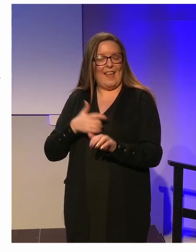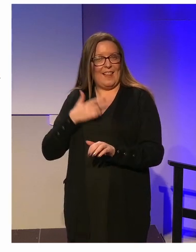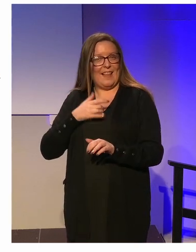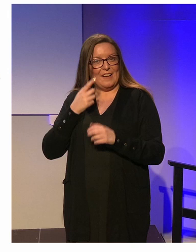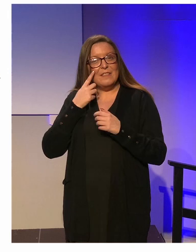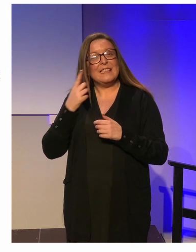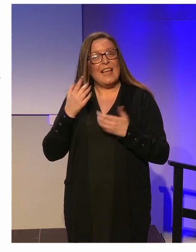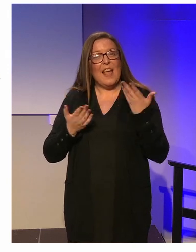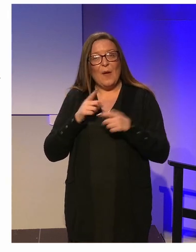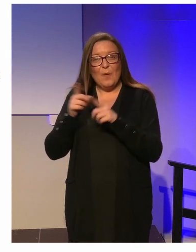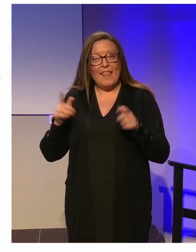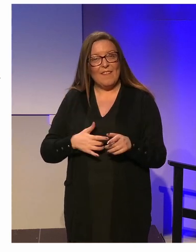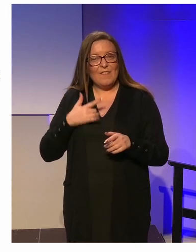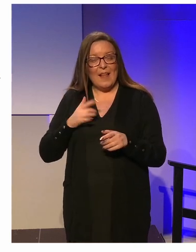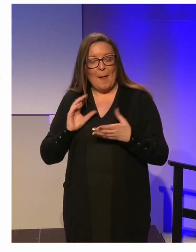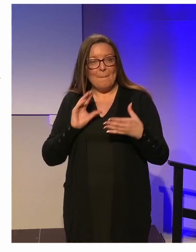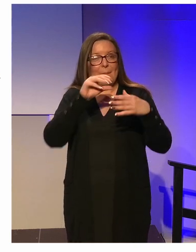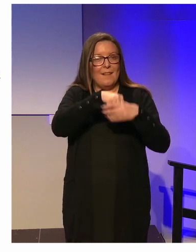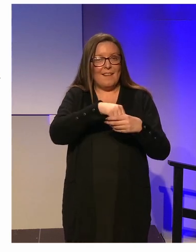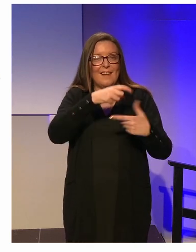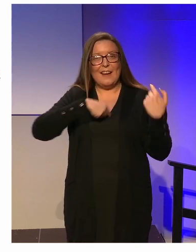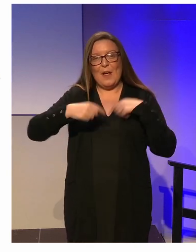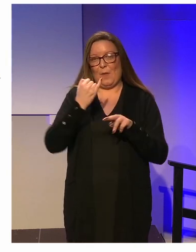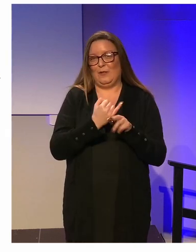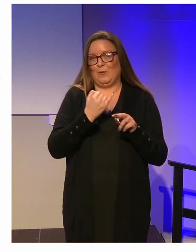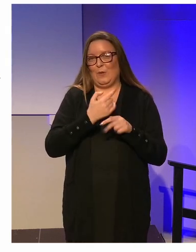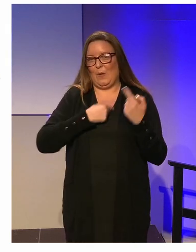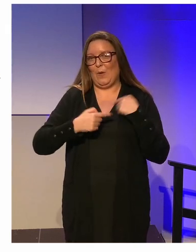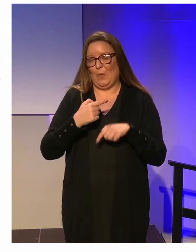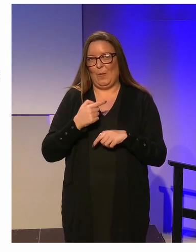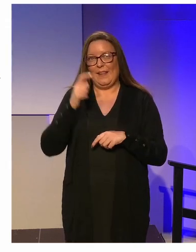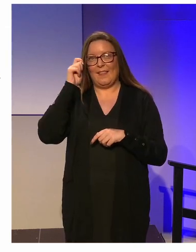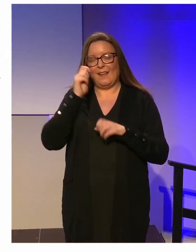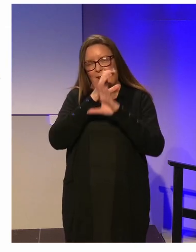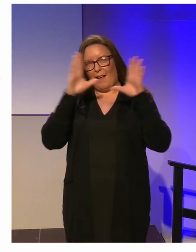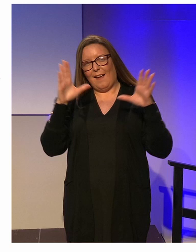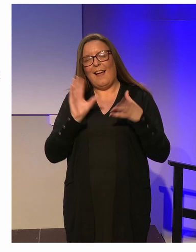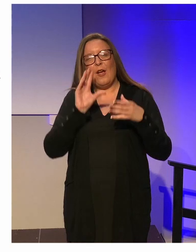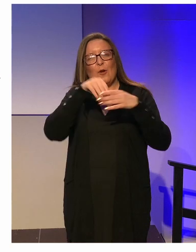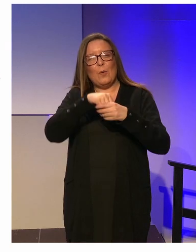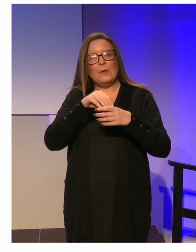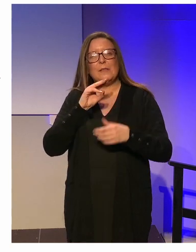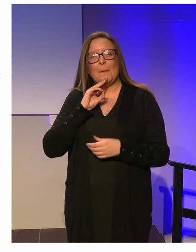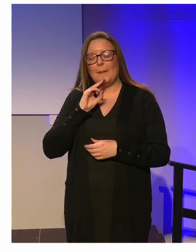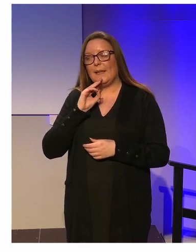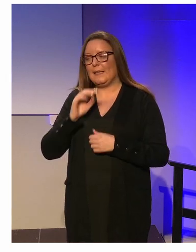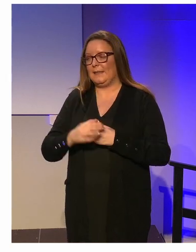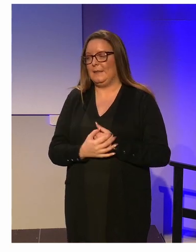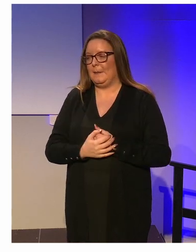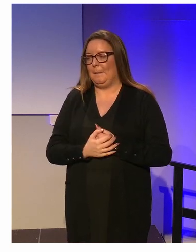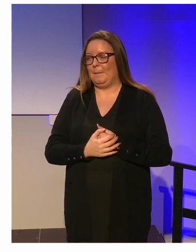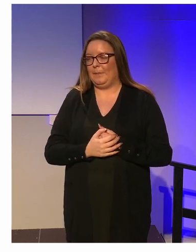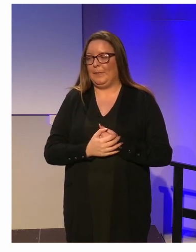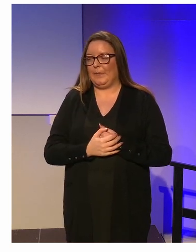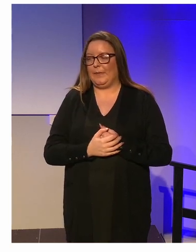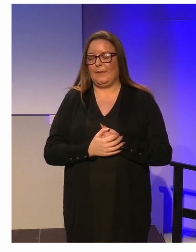they feel that they belong in our school. And we think that's what inclusion is. So At the school, there is a lot